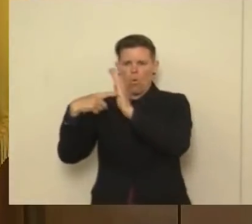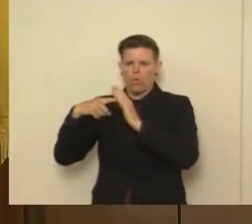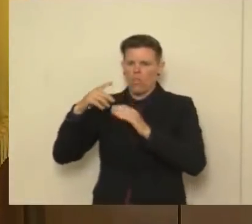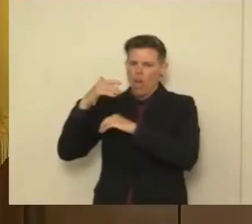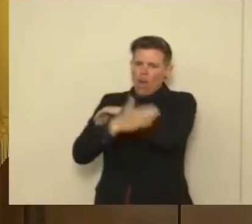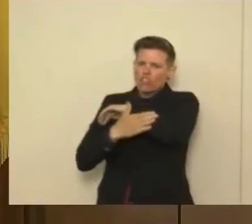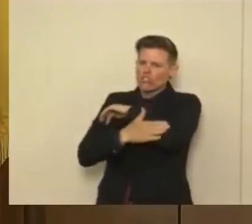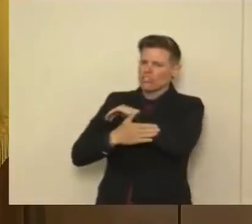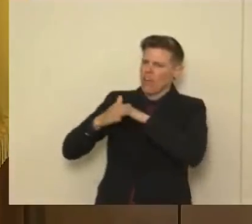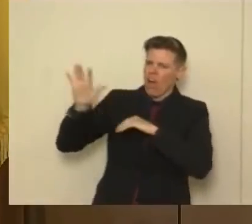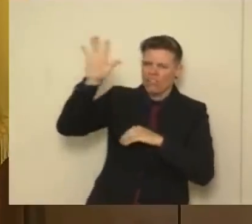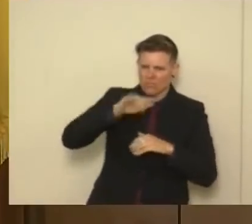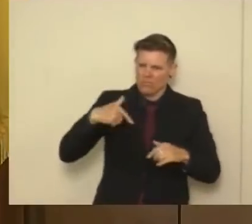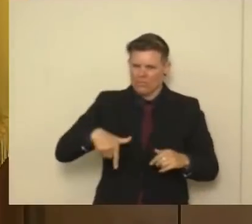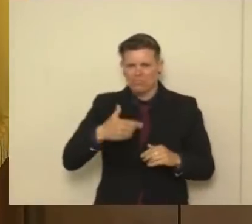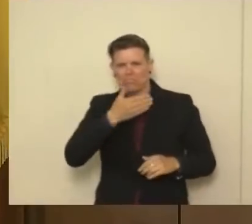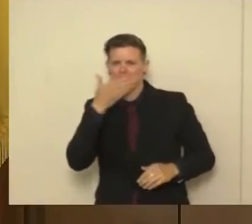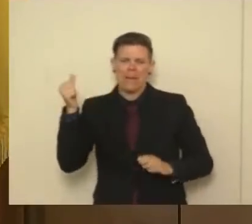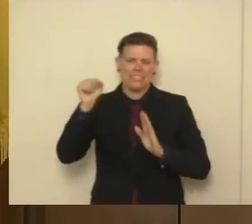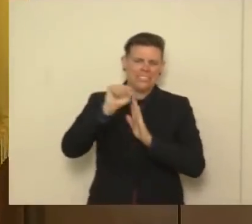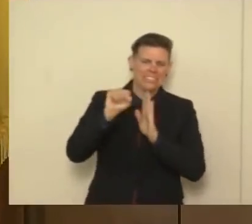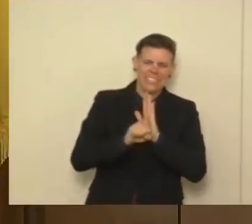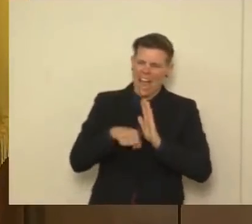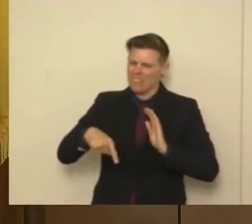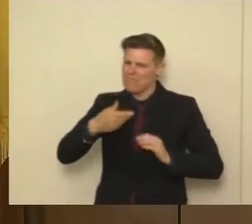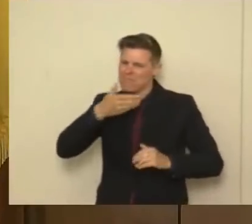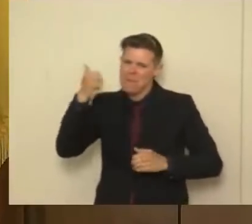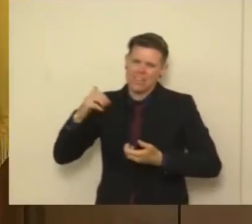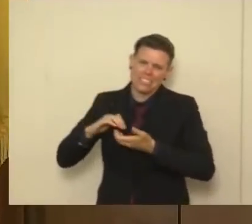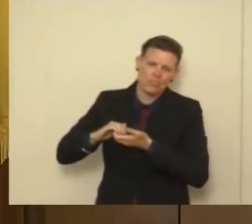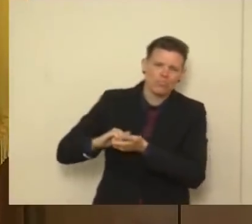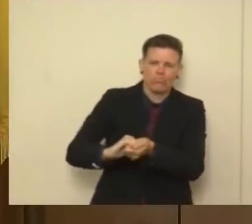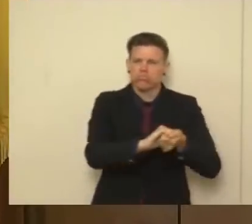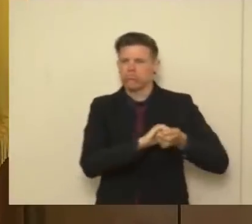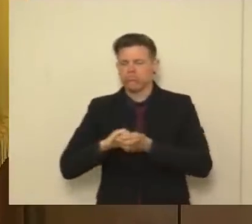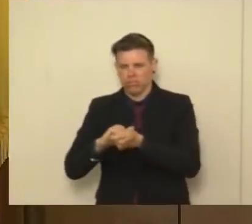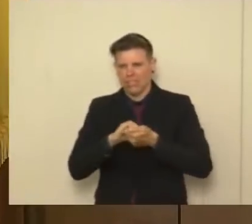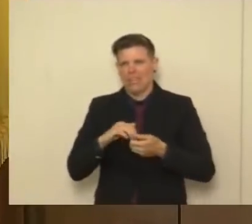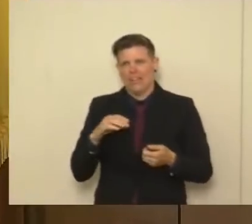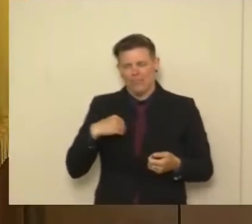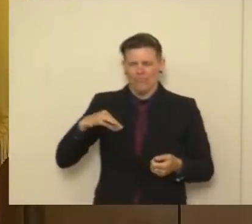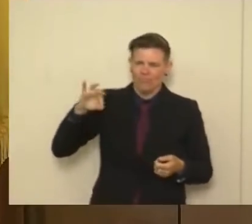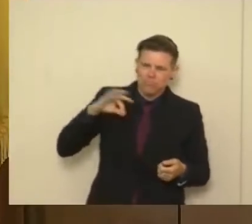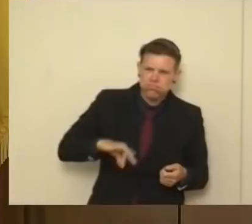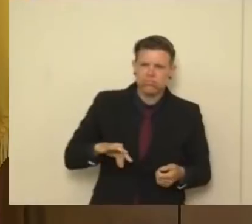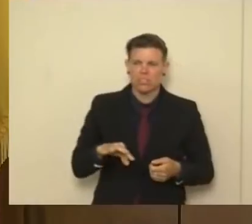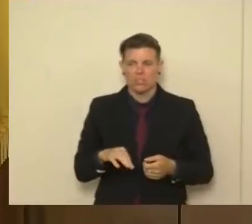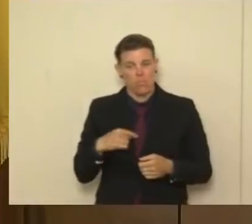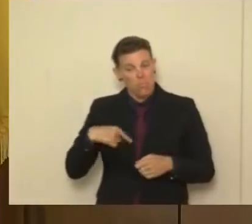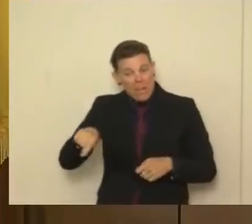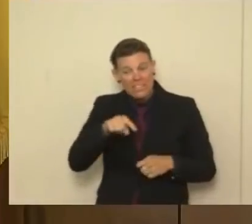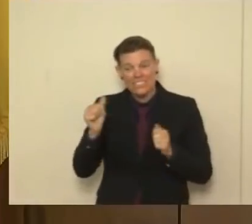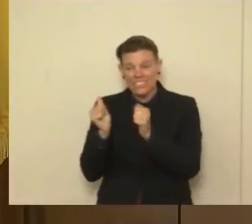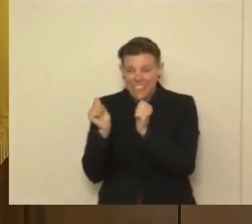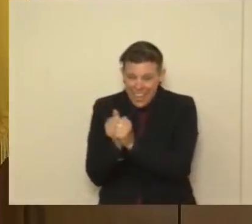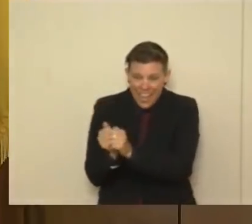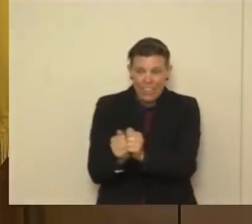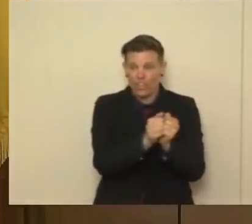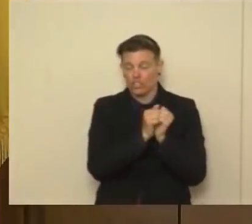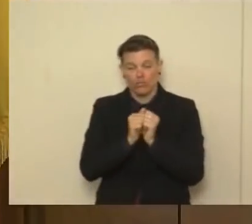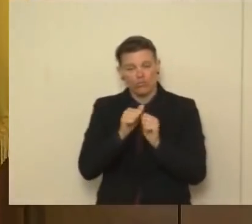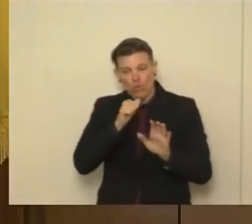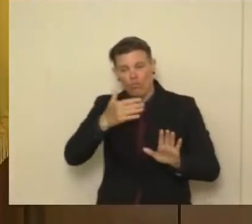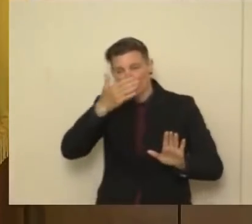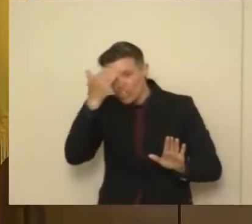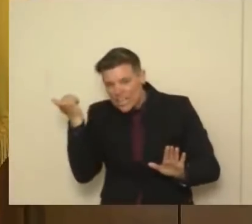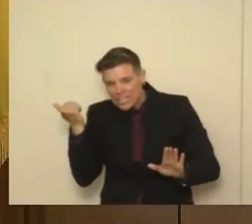statewide strategy that's meaningful. Let's not forget that we're all in this together and that we can